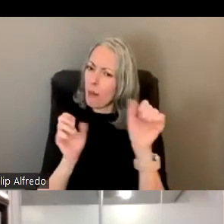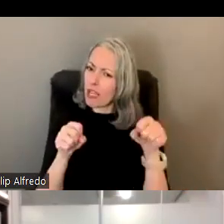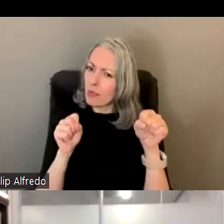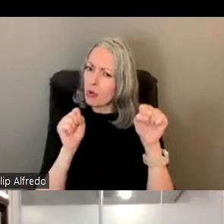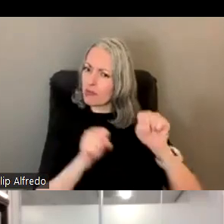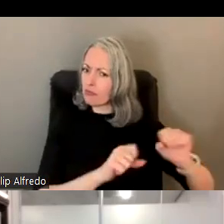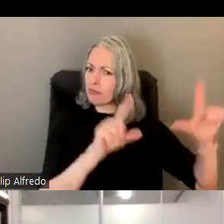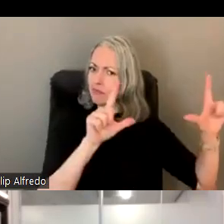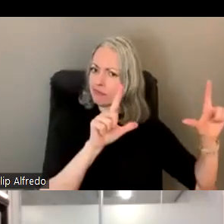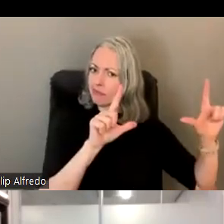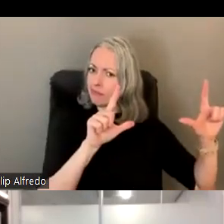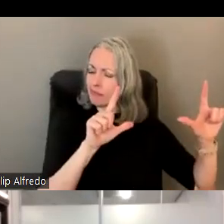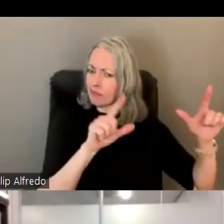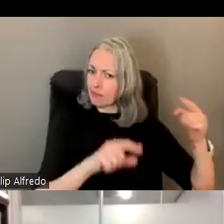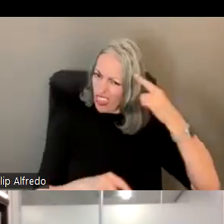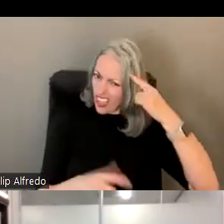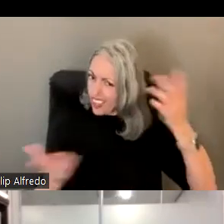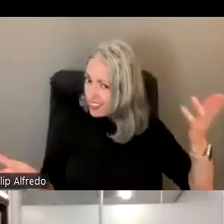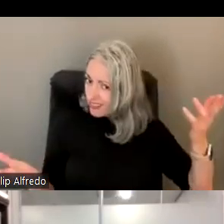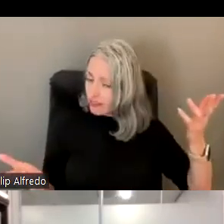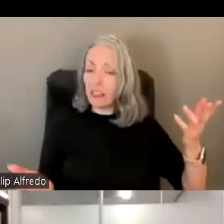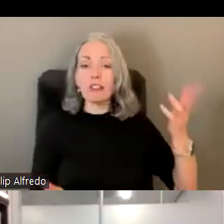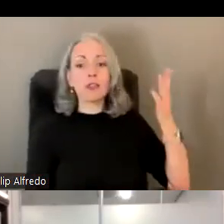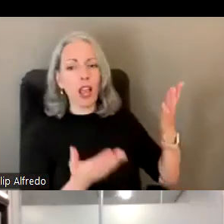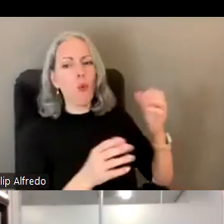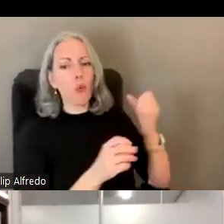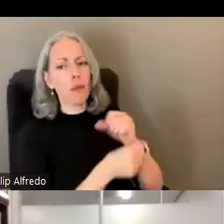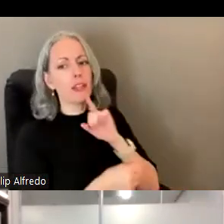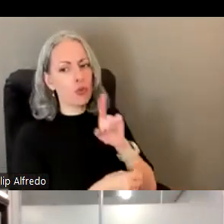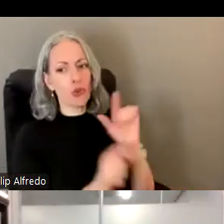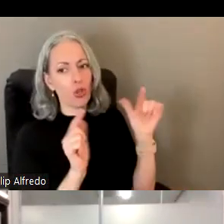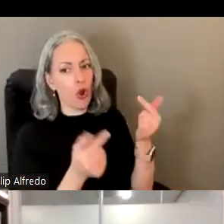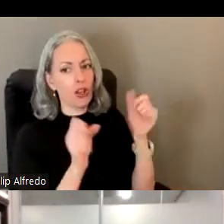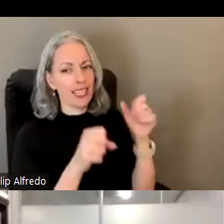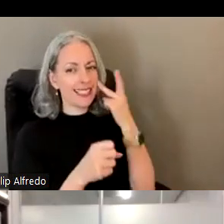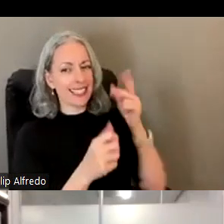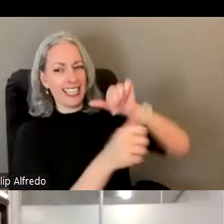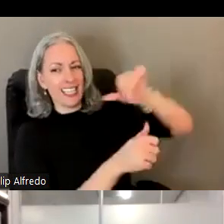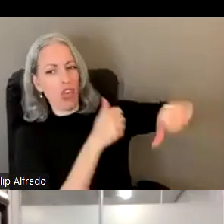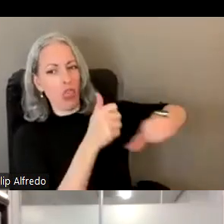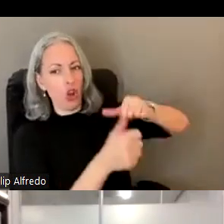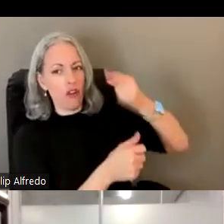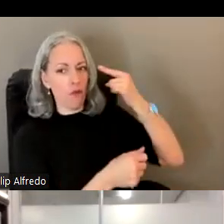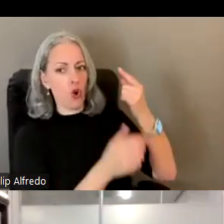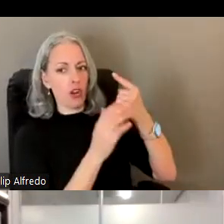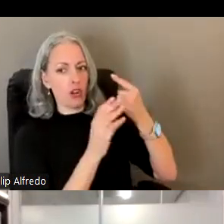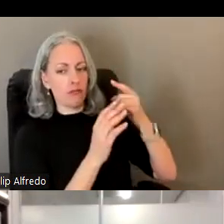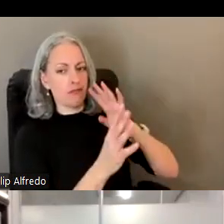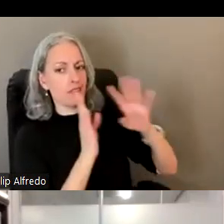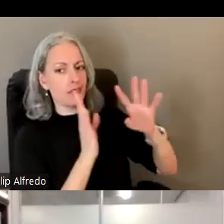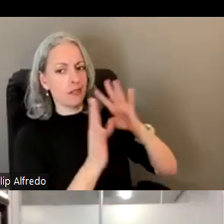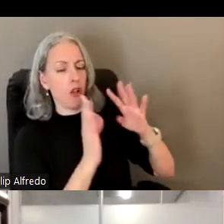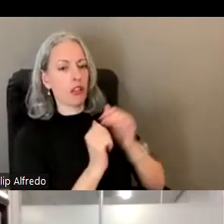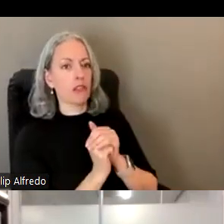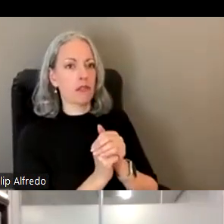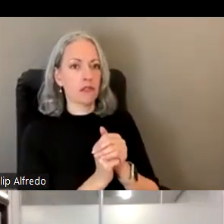one slide up, do we think? Okay, I want to make sure that you all can see each other for the discussion, and if we put that up, then